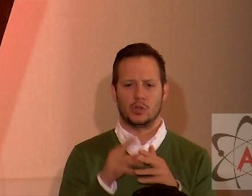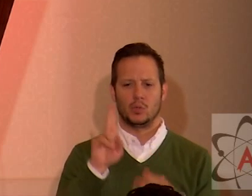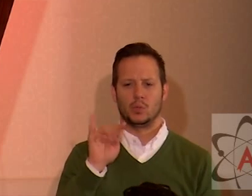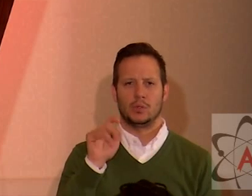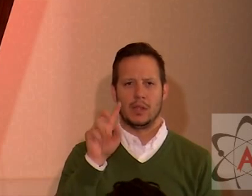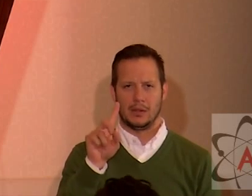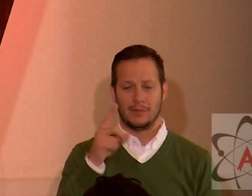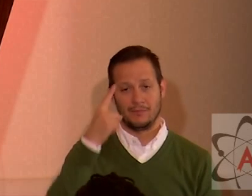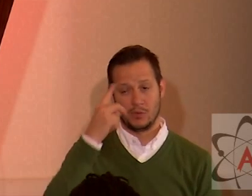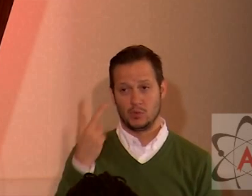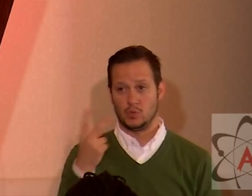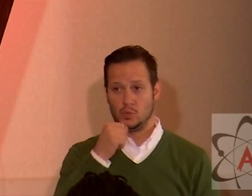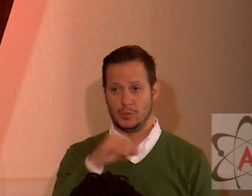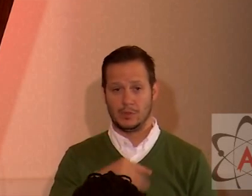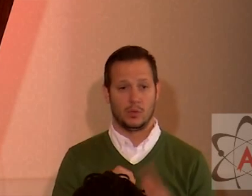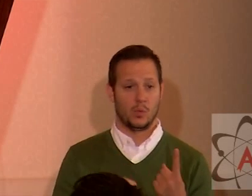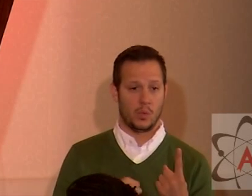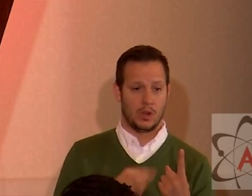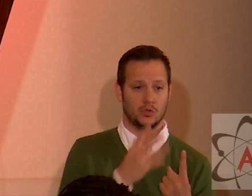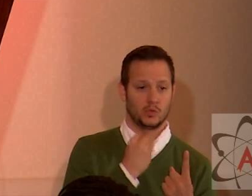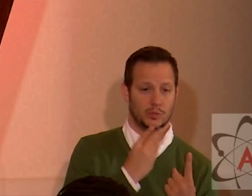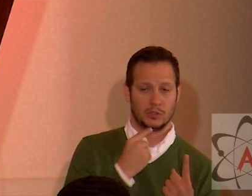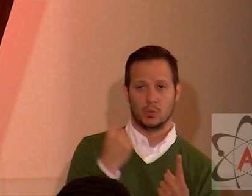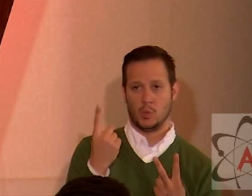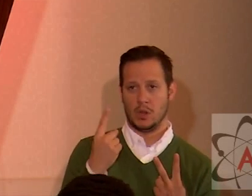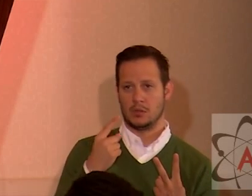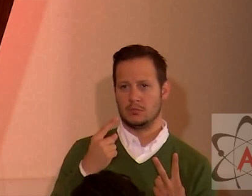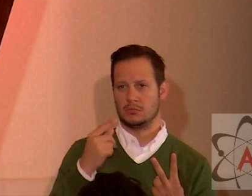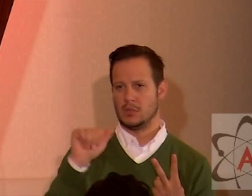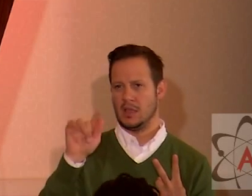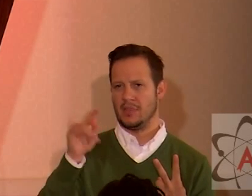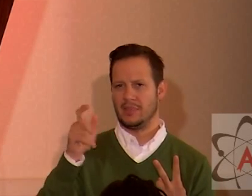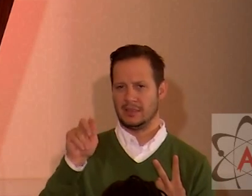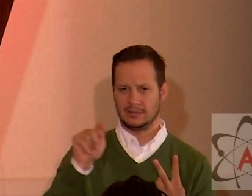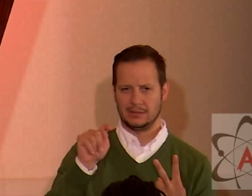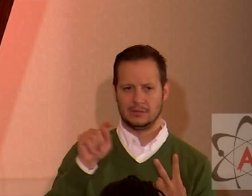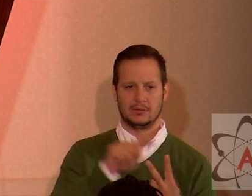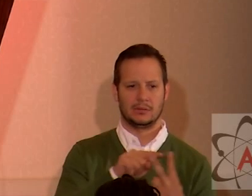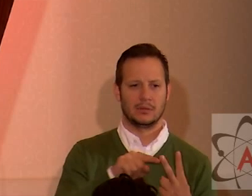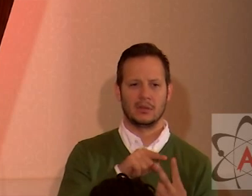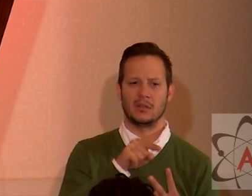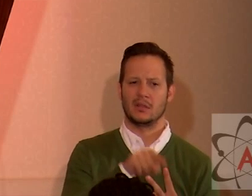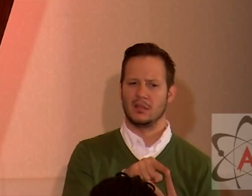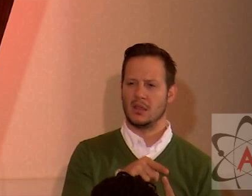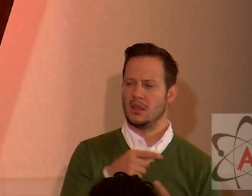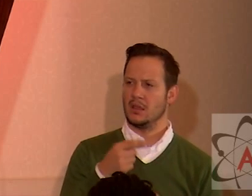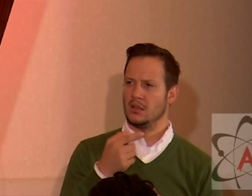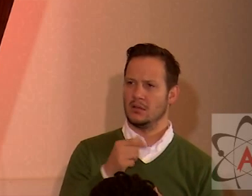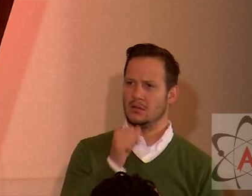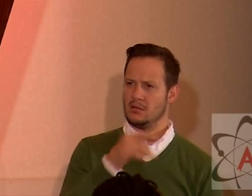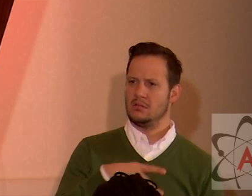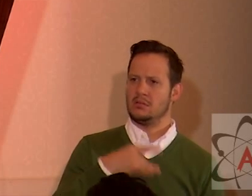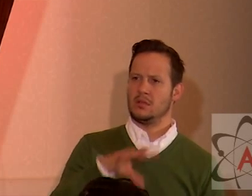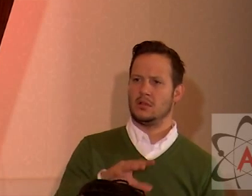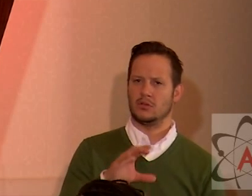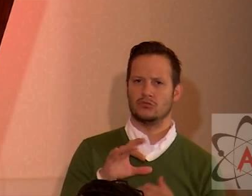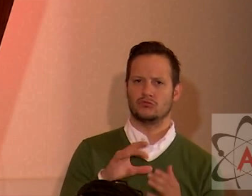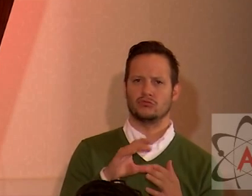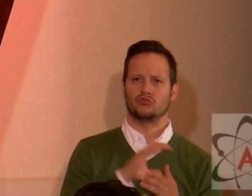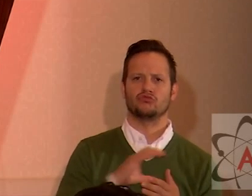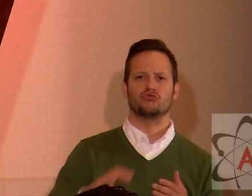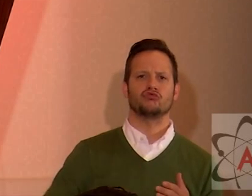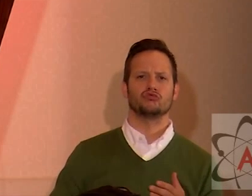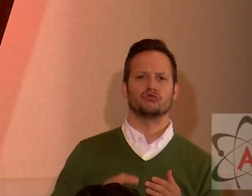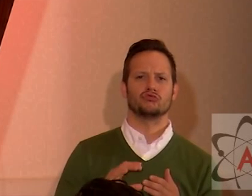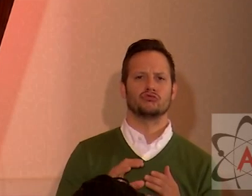involving two women, one's an atheist and one is Jewish, who objected to Christian-only prayers at town